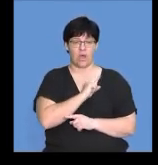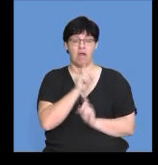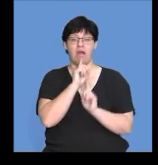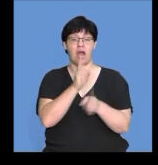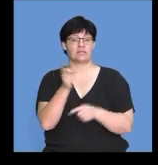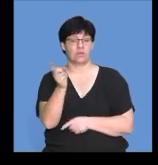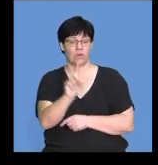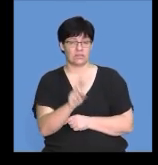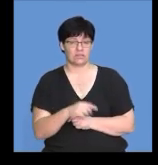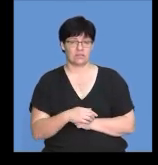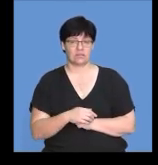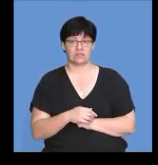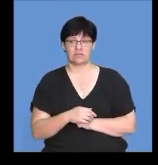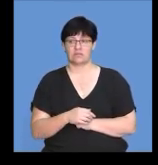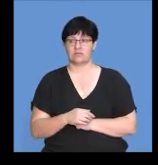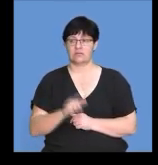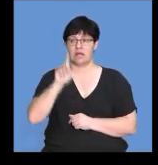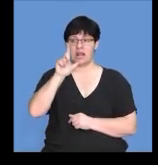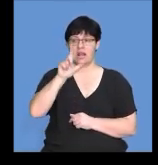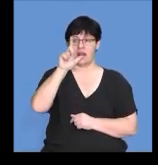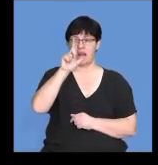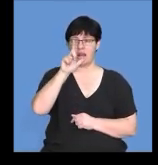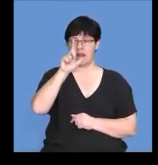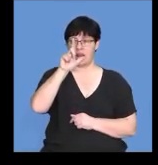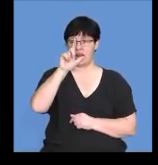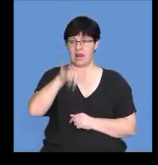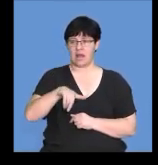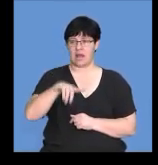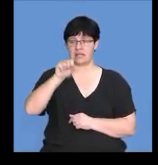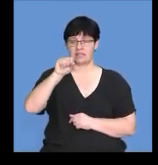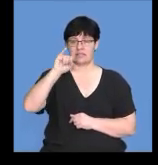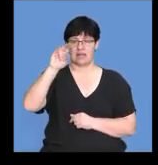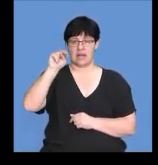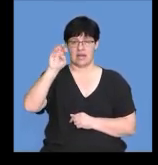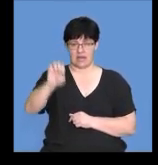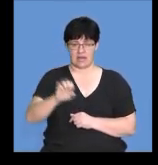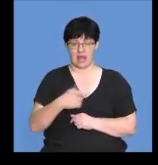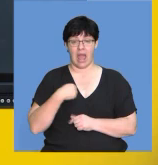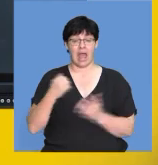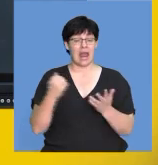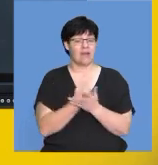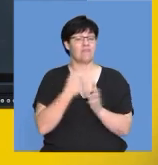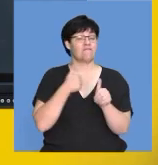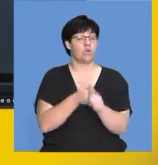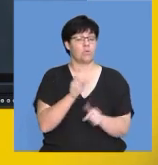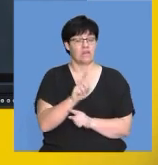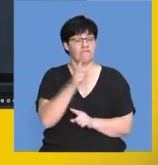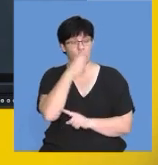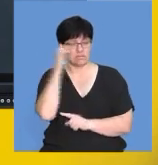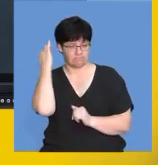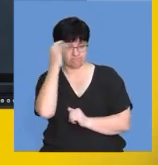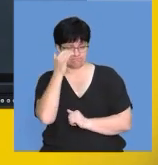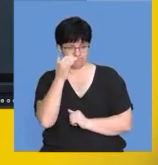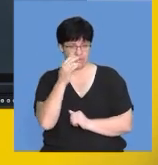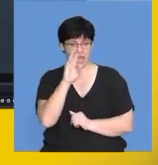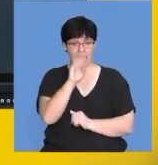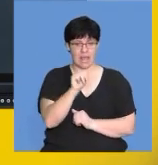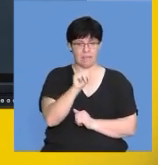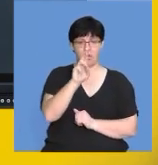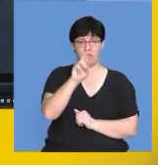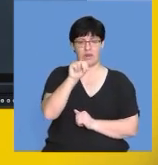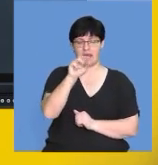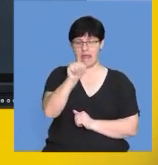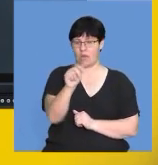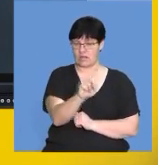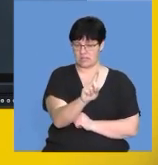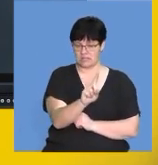be lysine. And notice that I had to do a couple of things. I had to first figure out what the mRNA was.